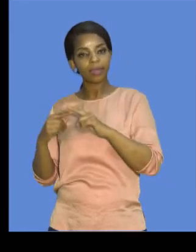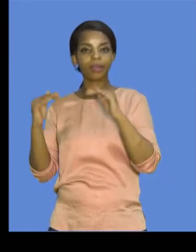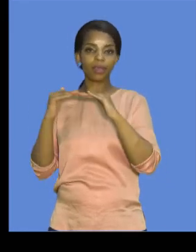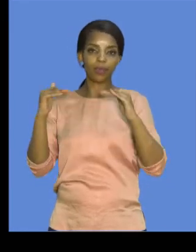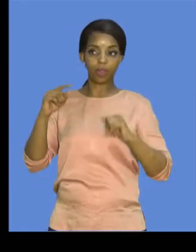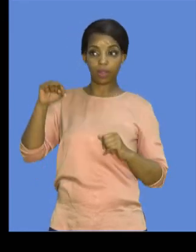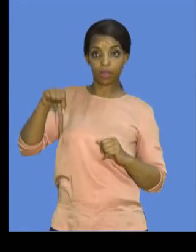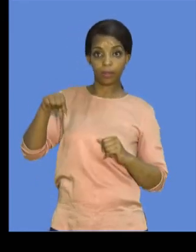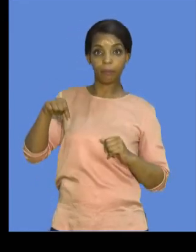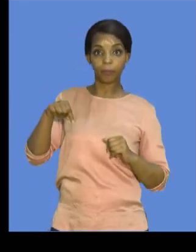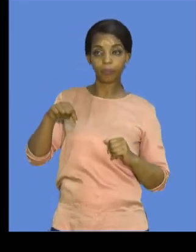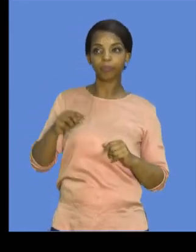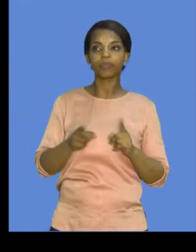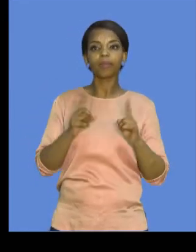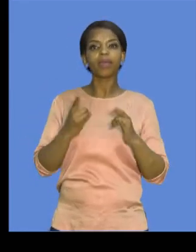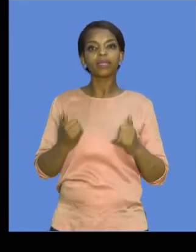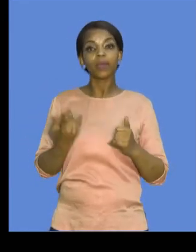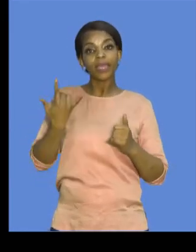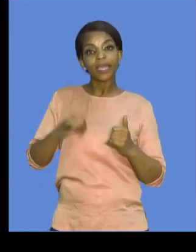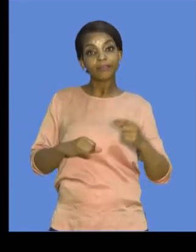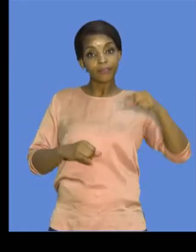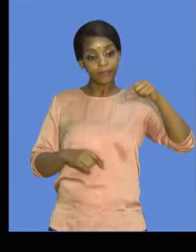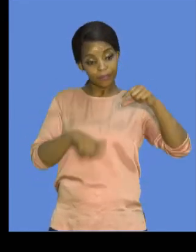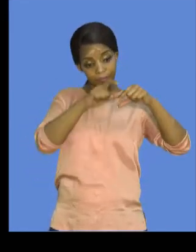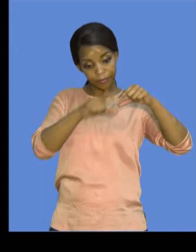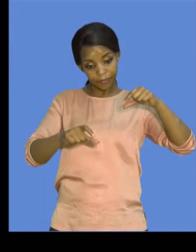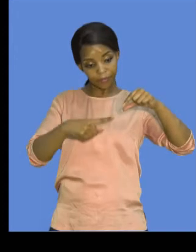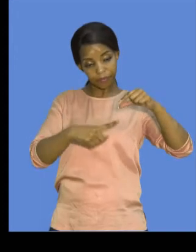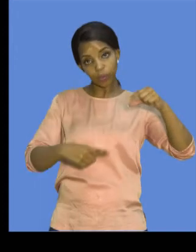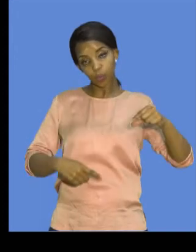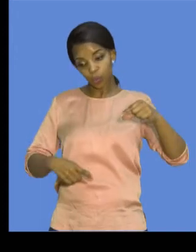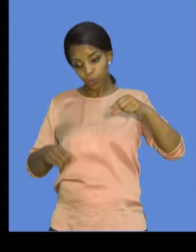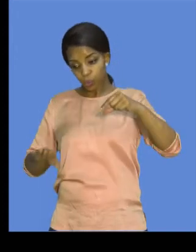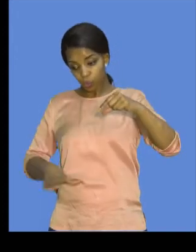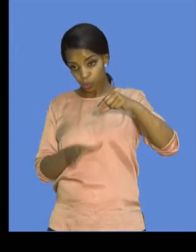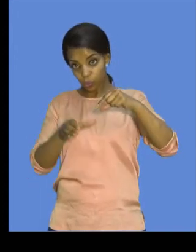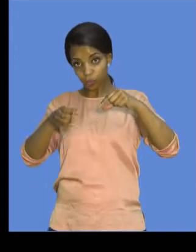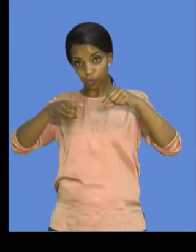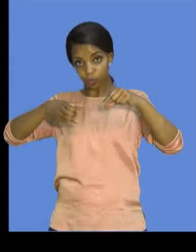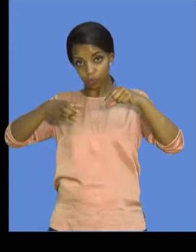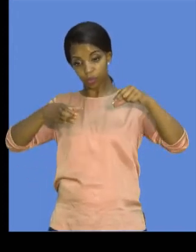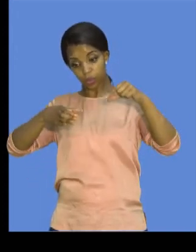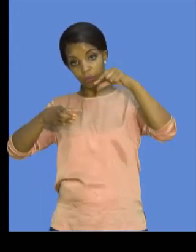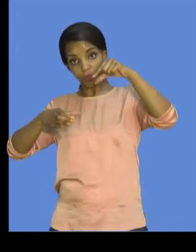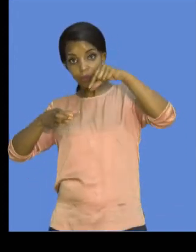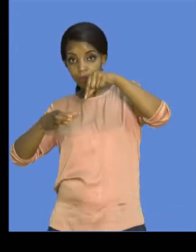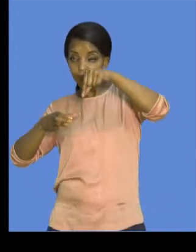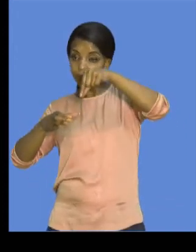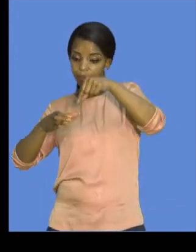electroscope it looks like. Okay, so if we bring this closer to the neutral electroscope without